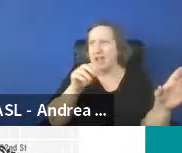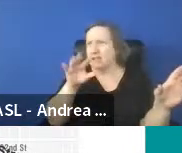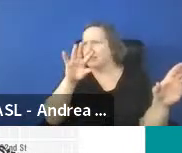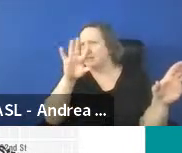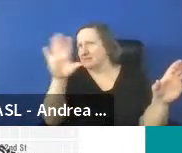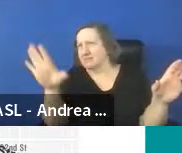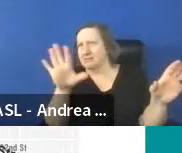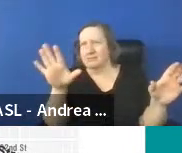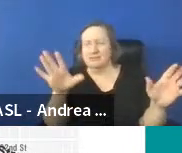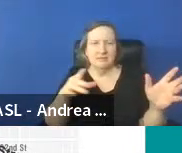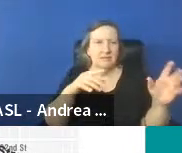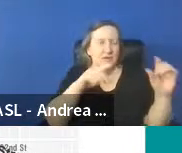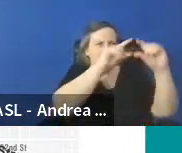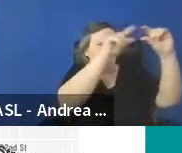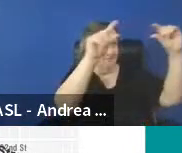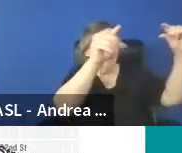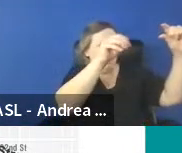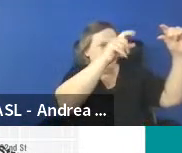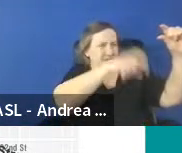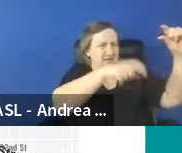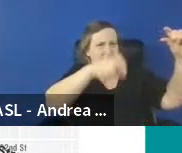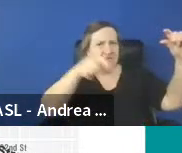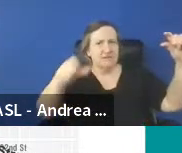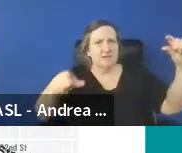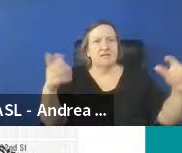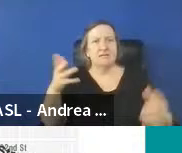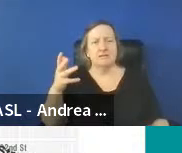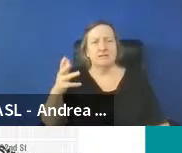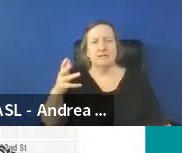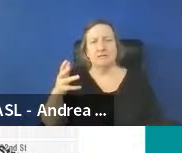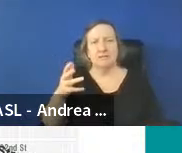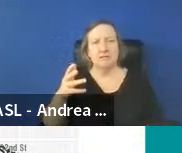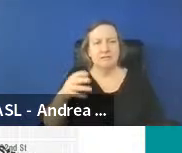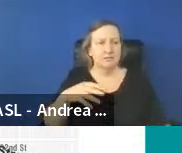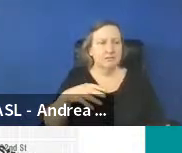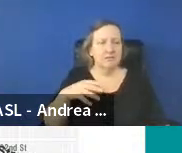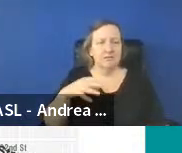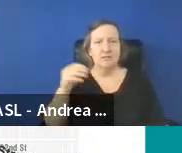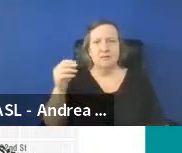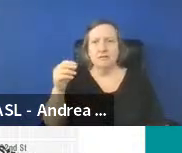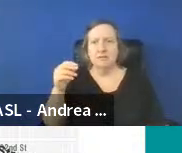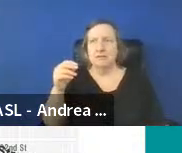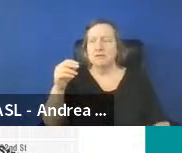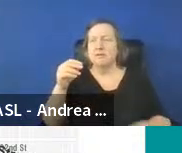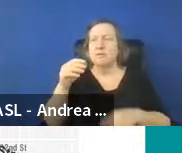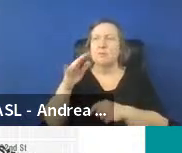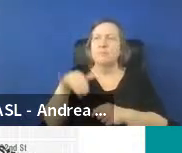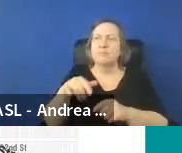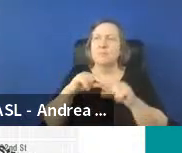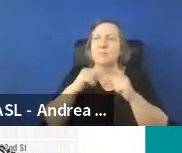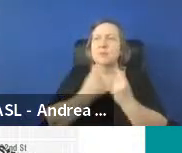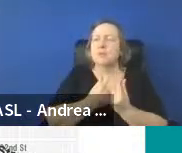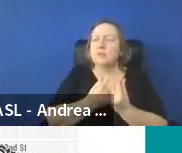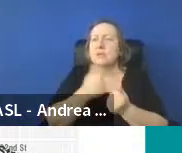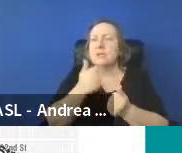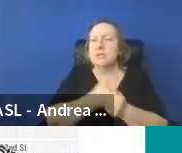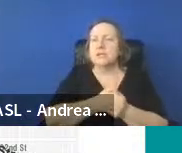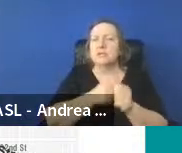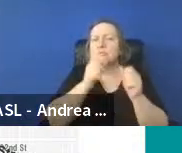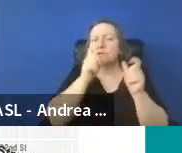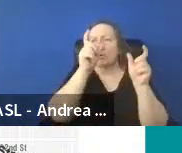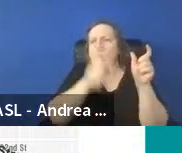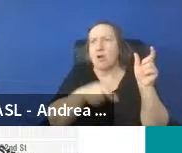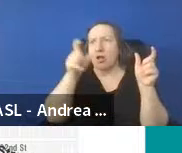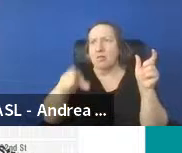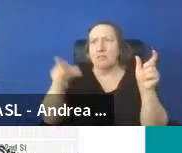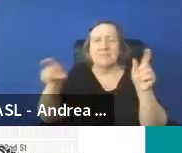If you could just walk me through that quickly, I would be really grateful. Sure thing. So it's grouped, each column is the